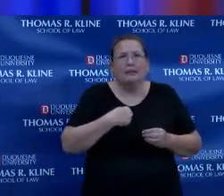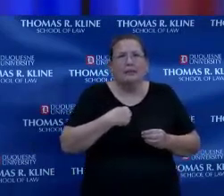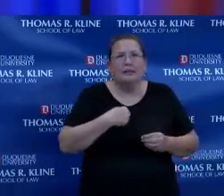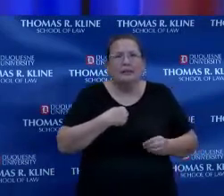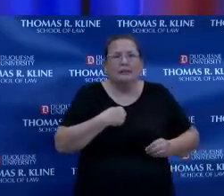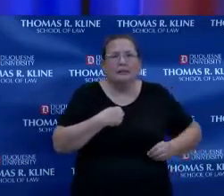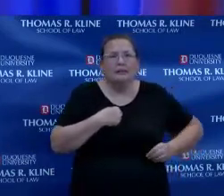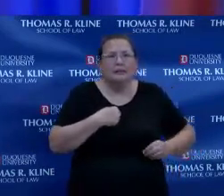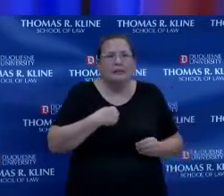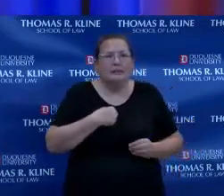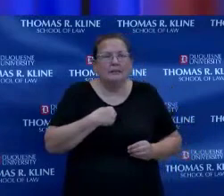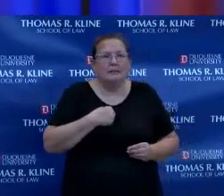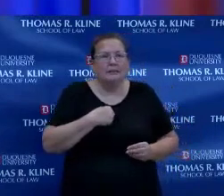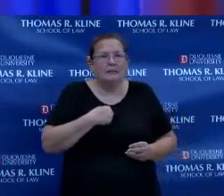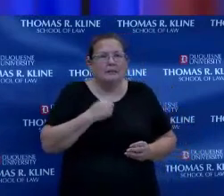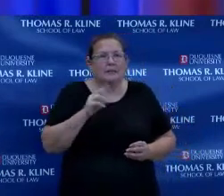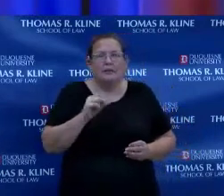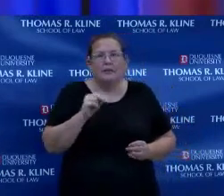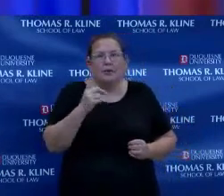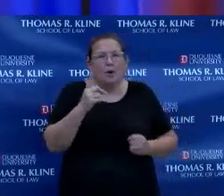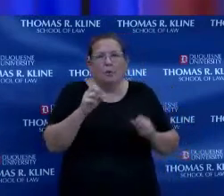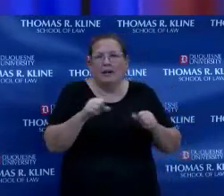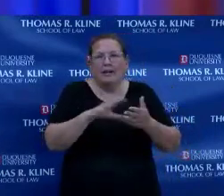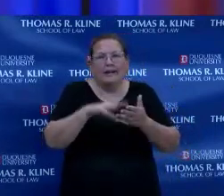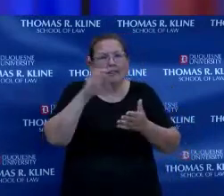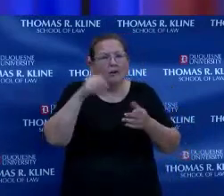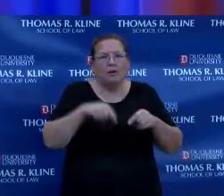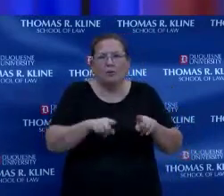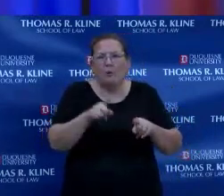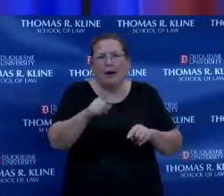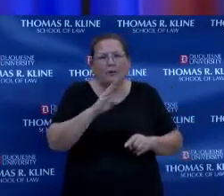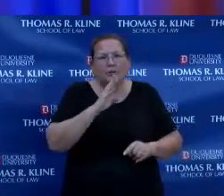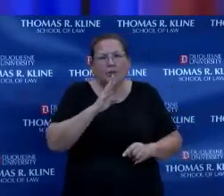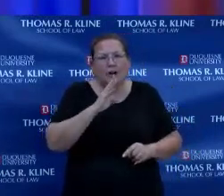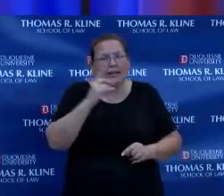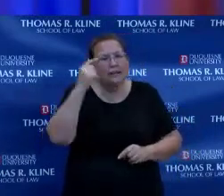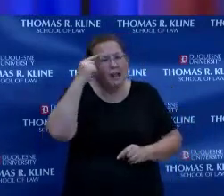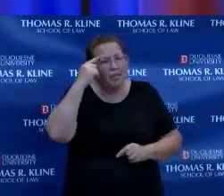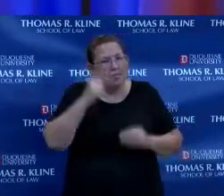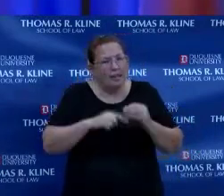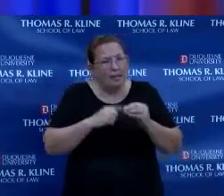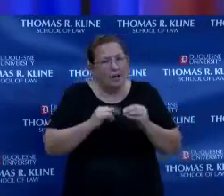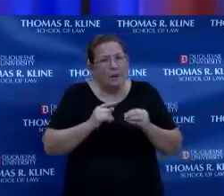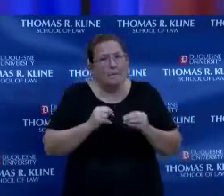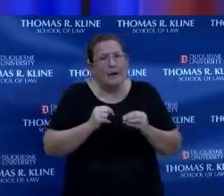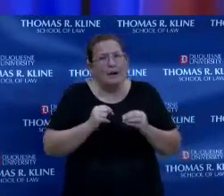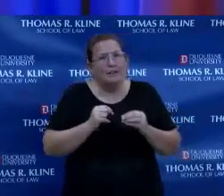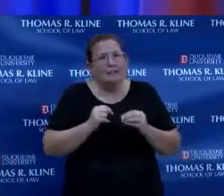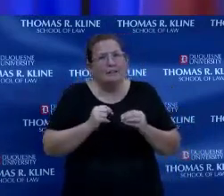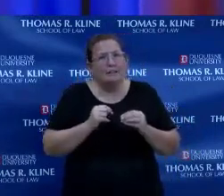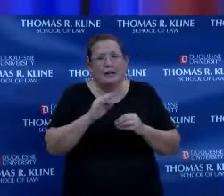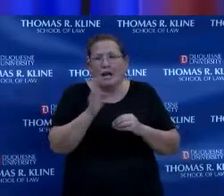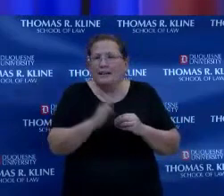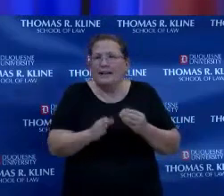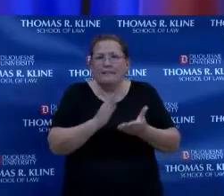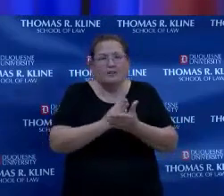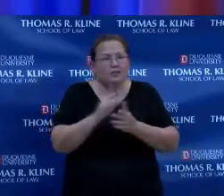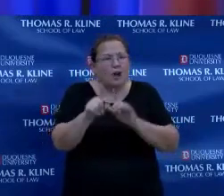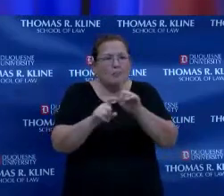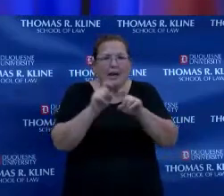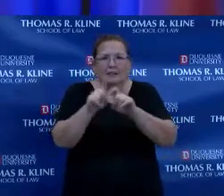talking. And think about it. Never stop asking